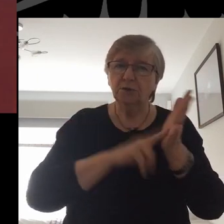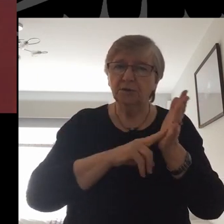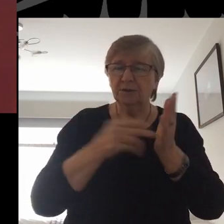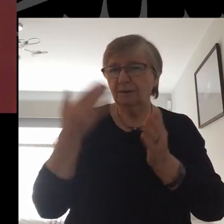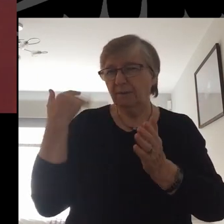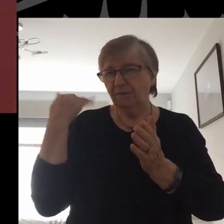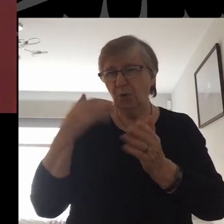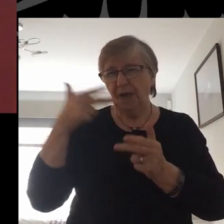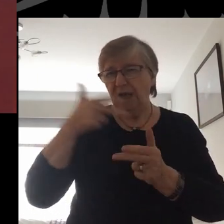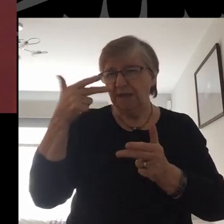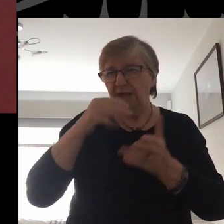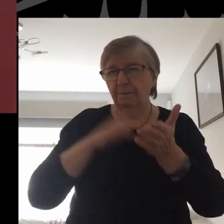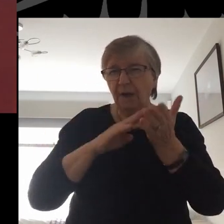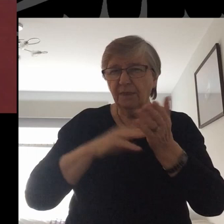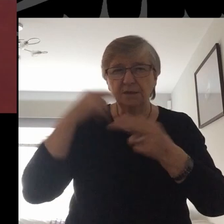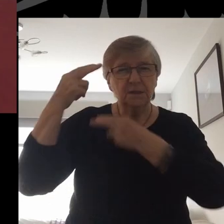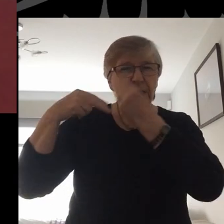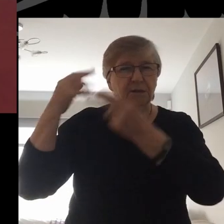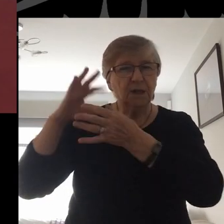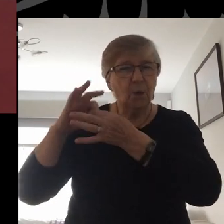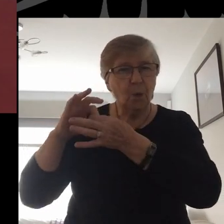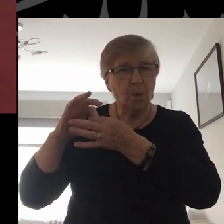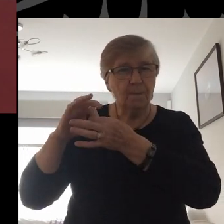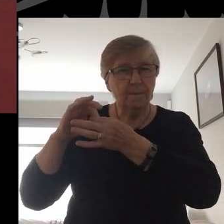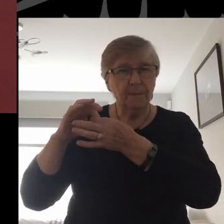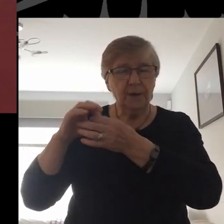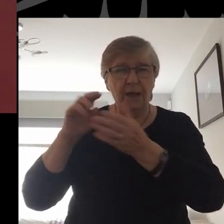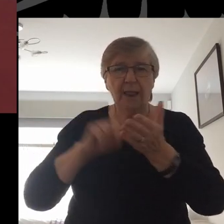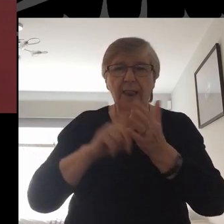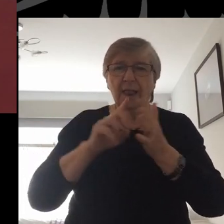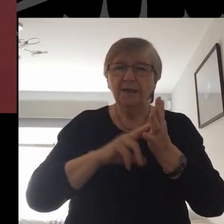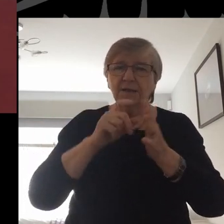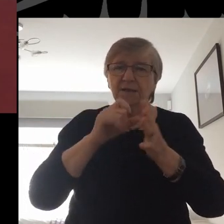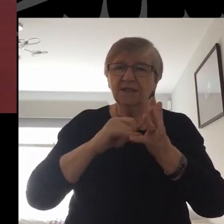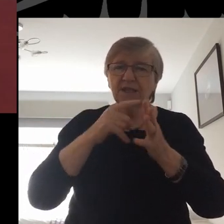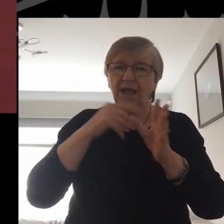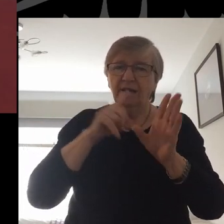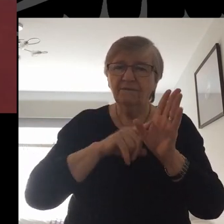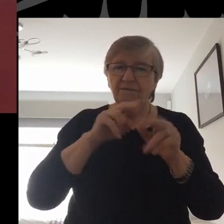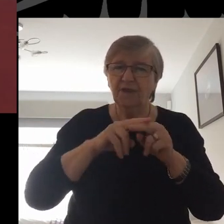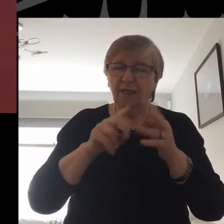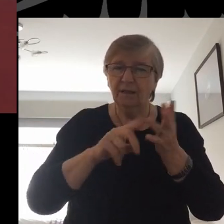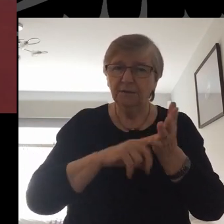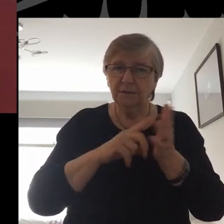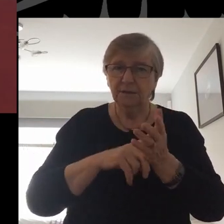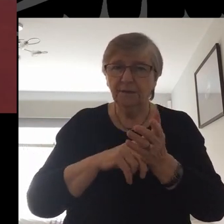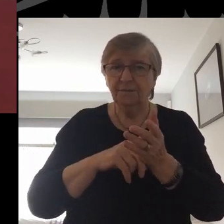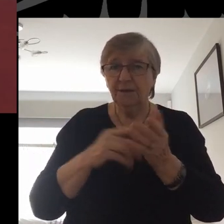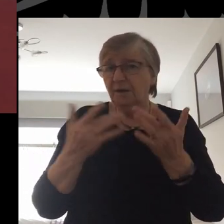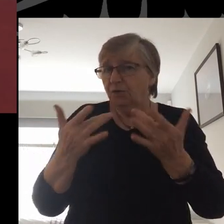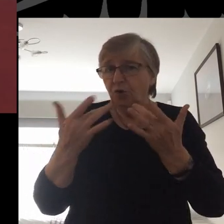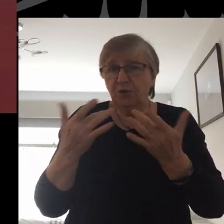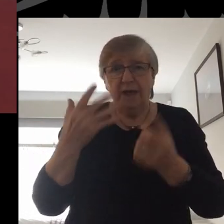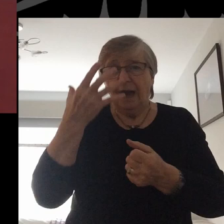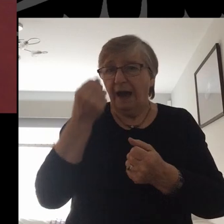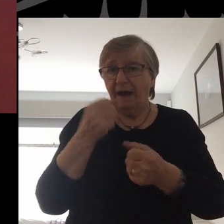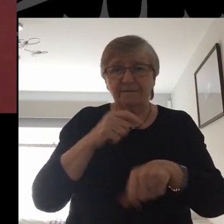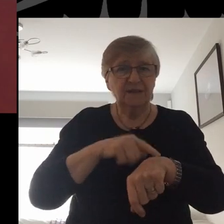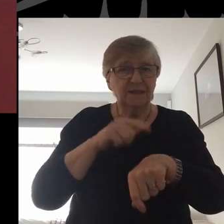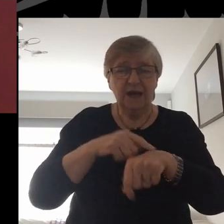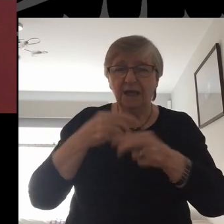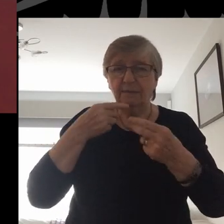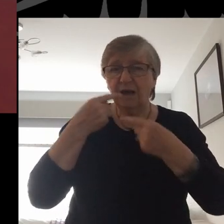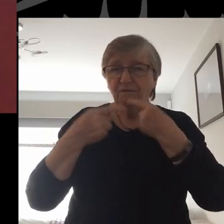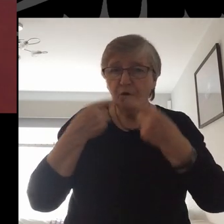months or so in the nursing home at Lindsayfield. We still do not yet, as we're recording this, at least have time and information